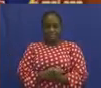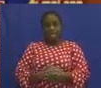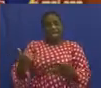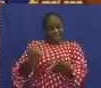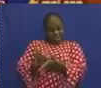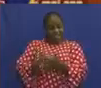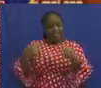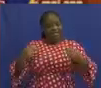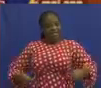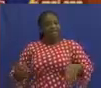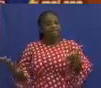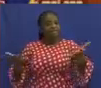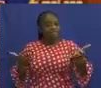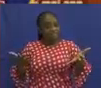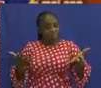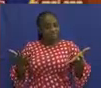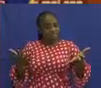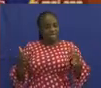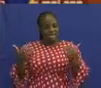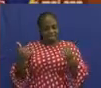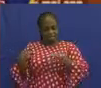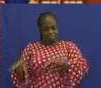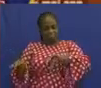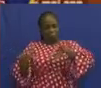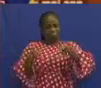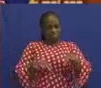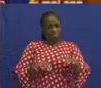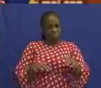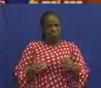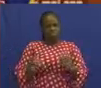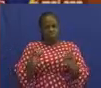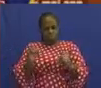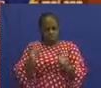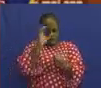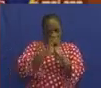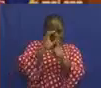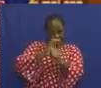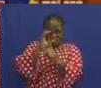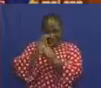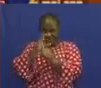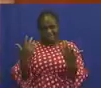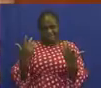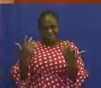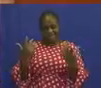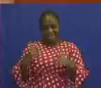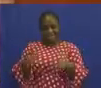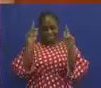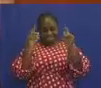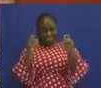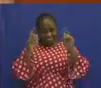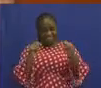The Ghana Health Service has moved to fortify its contact tracing, testing, and